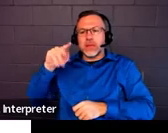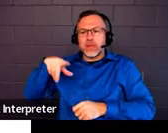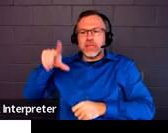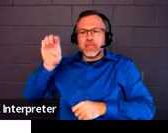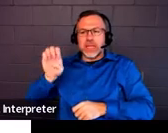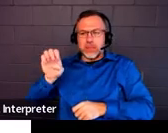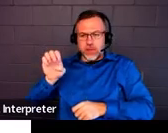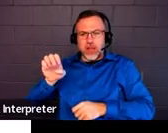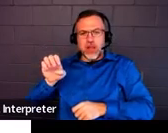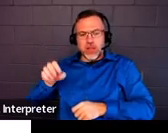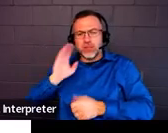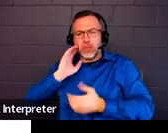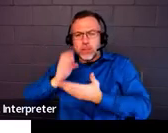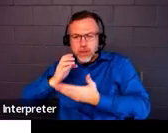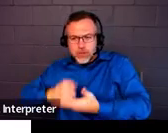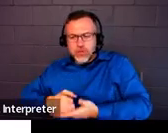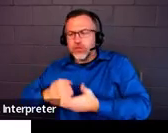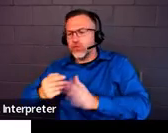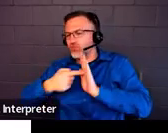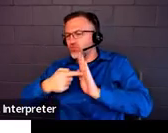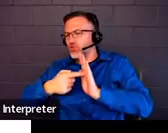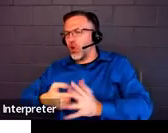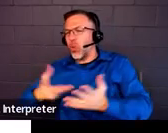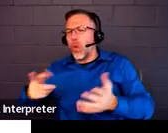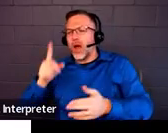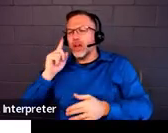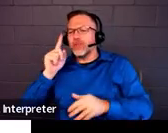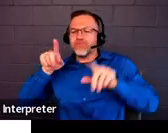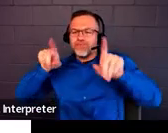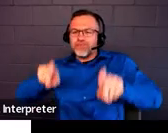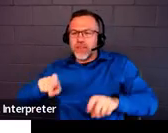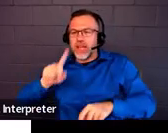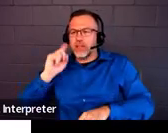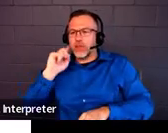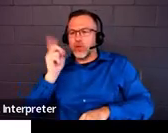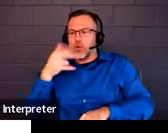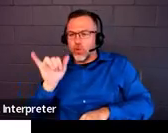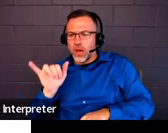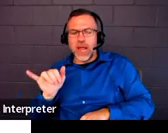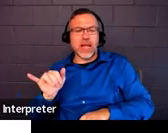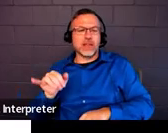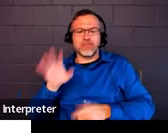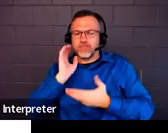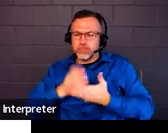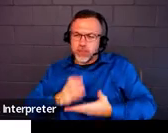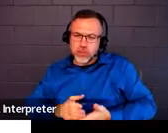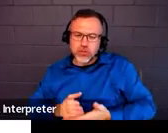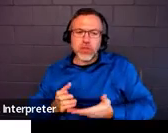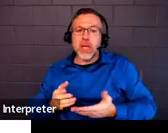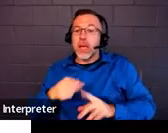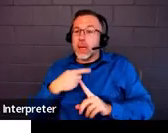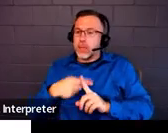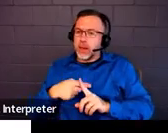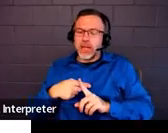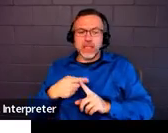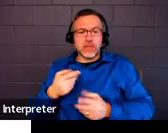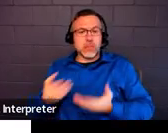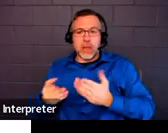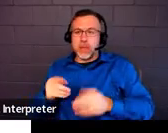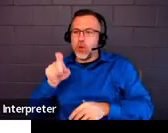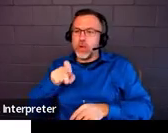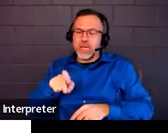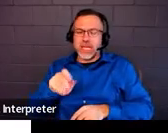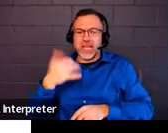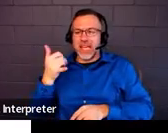assessment, and to practice using any accessibility features that they may need during the assessment, such as highlighter